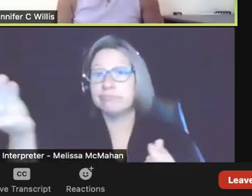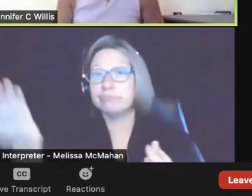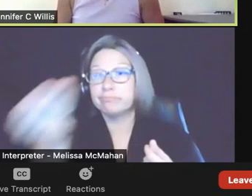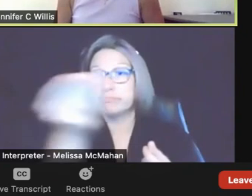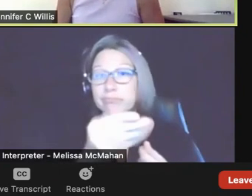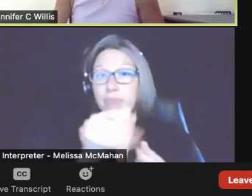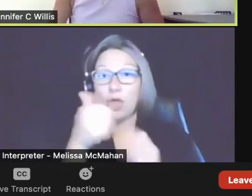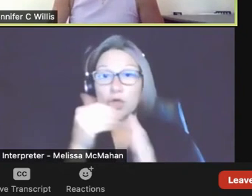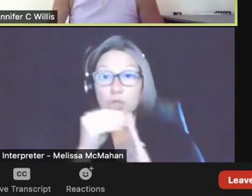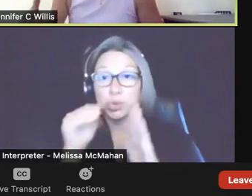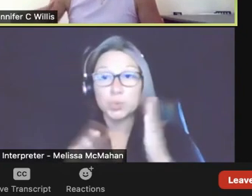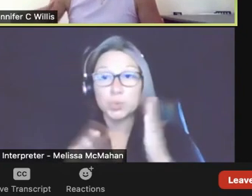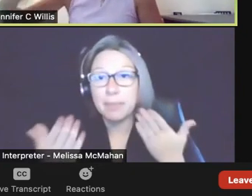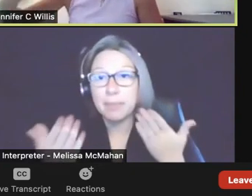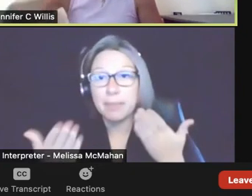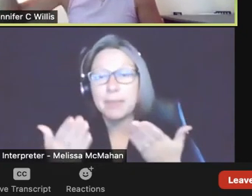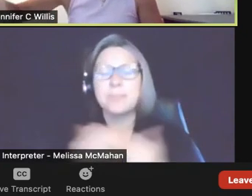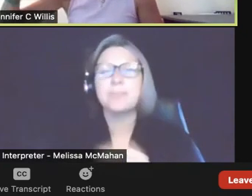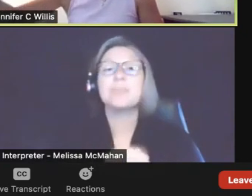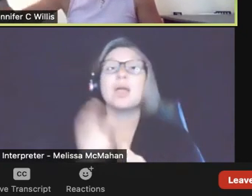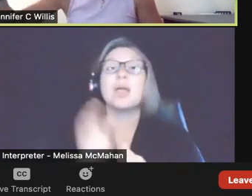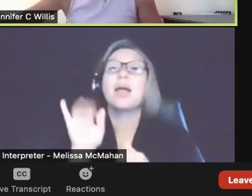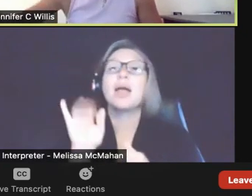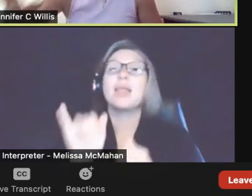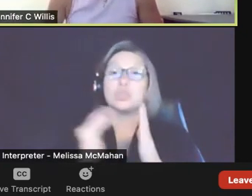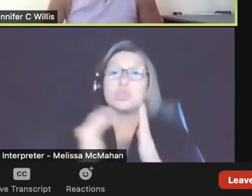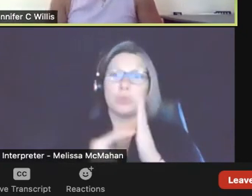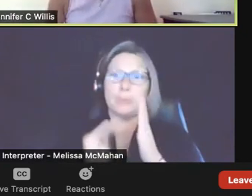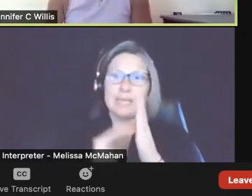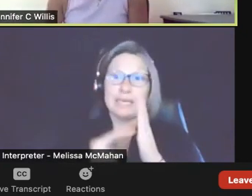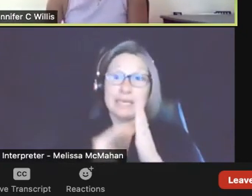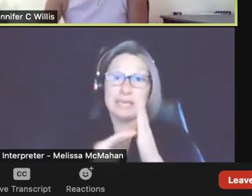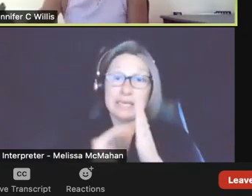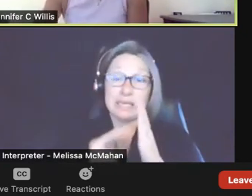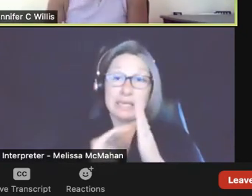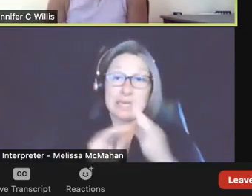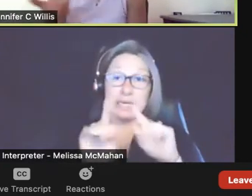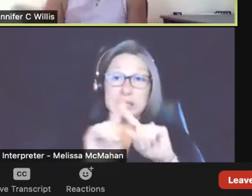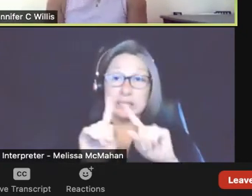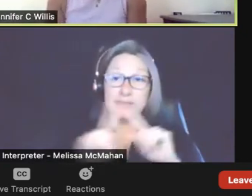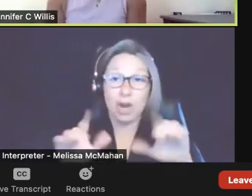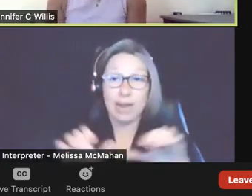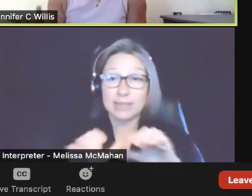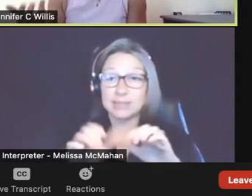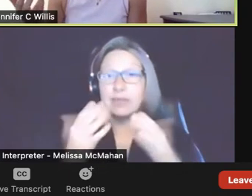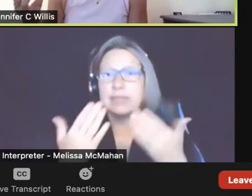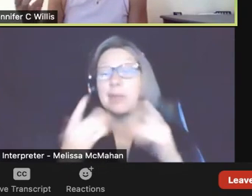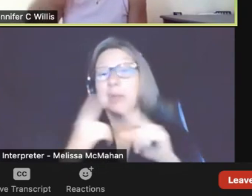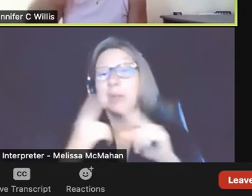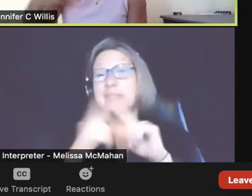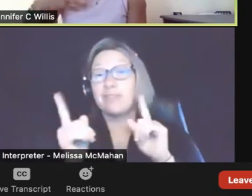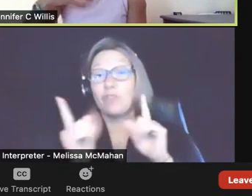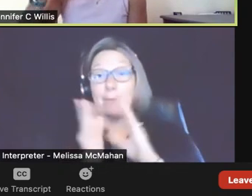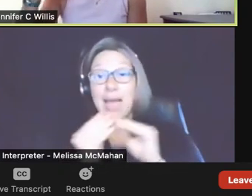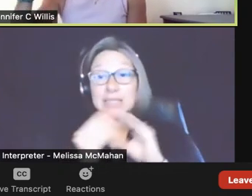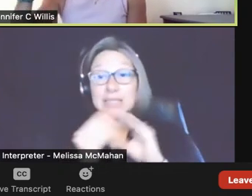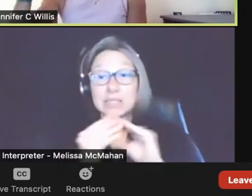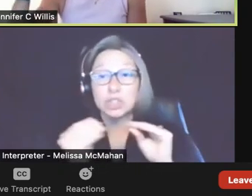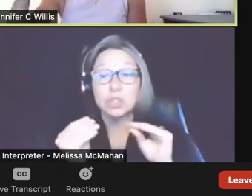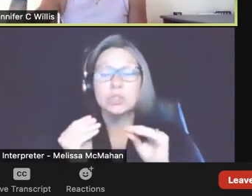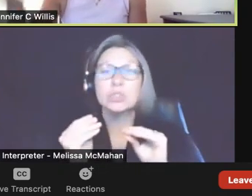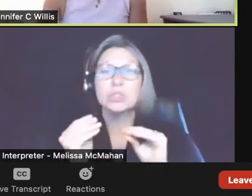may be. And that's repeated multiple times through multiple different activities, possibly with a different message. They then